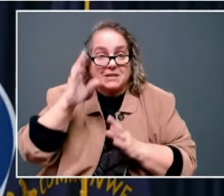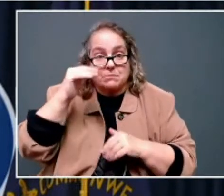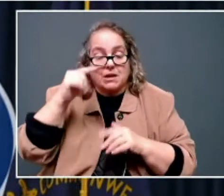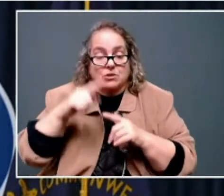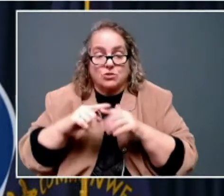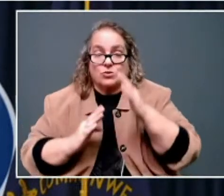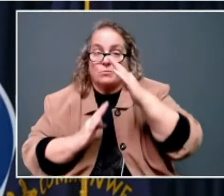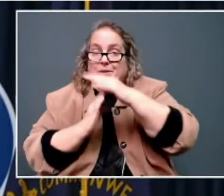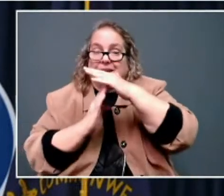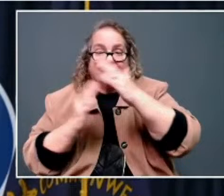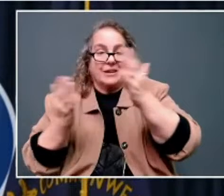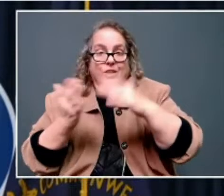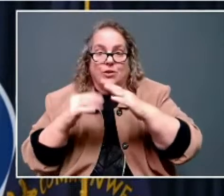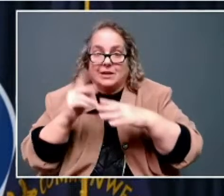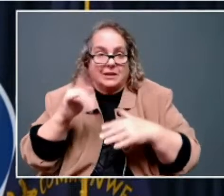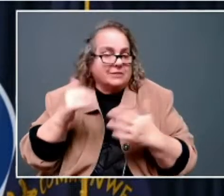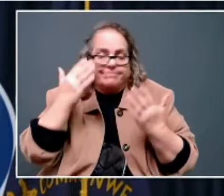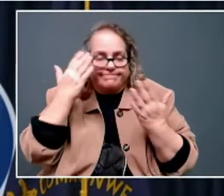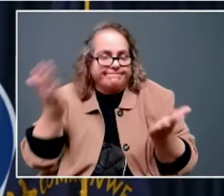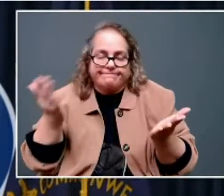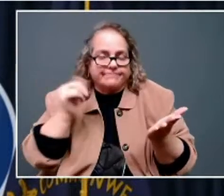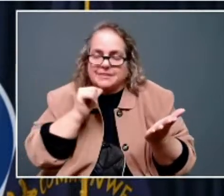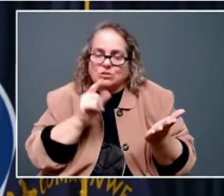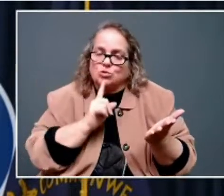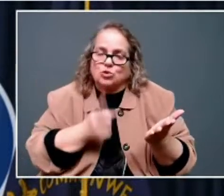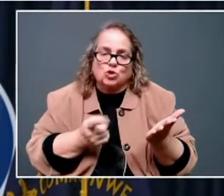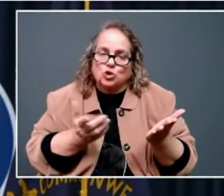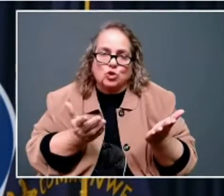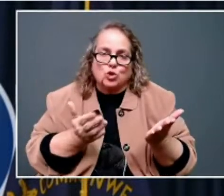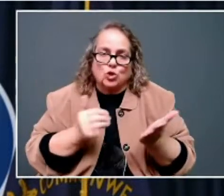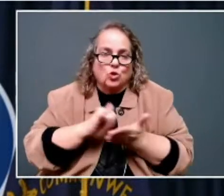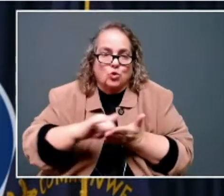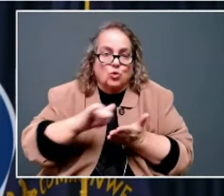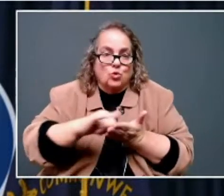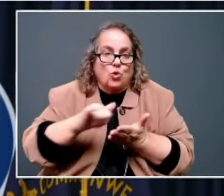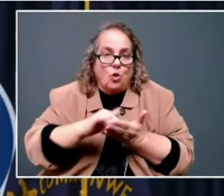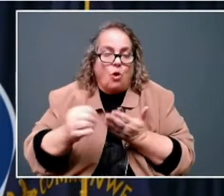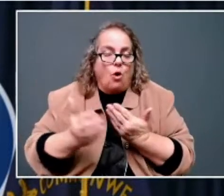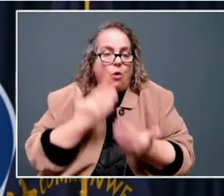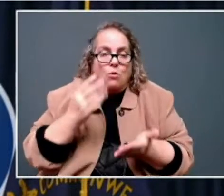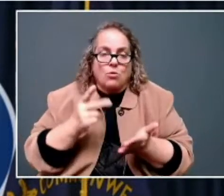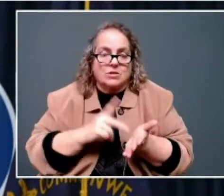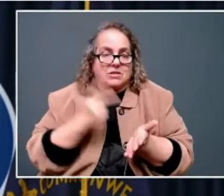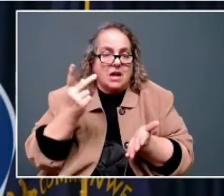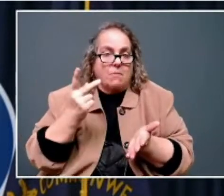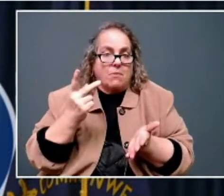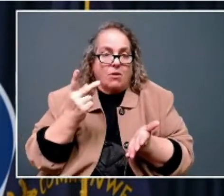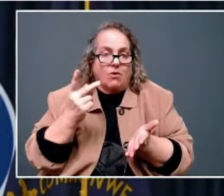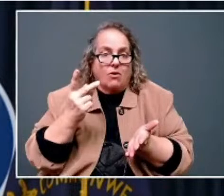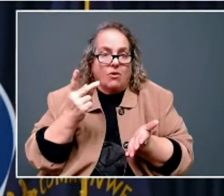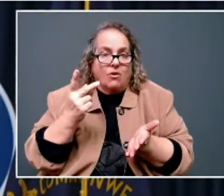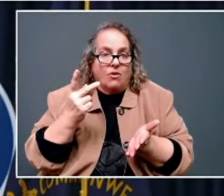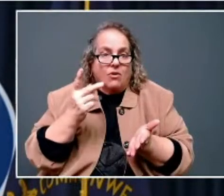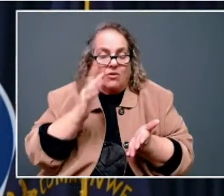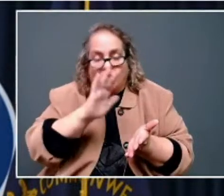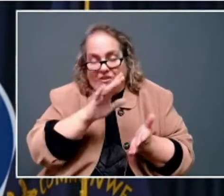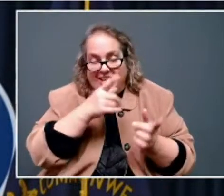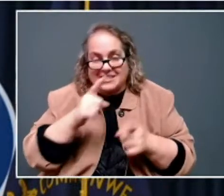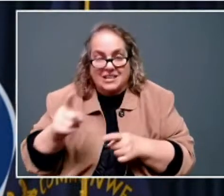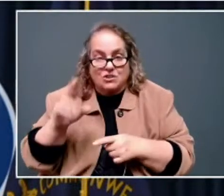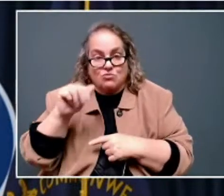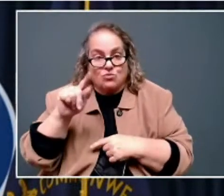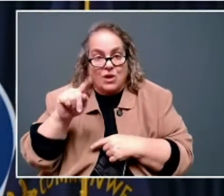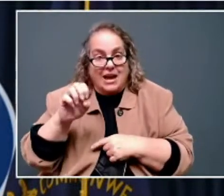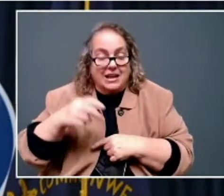So we're not for sure. New York is almost double I'll call it the incident rate, the prevalence that we